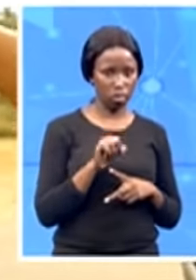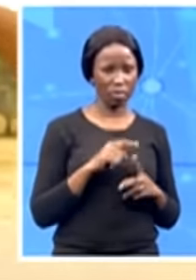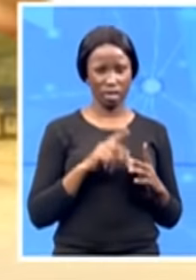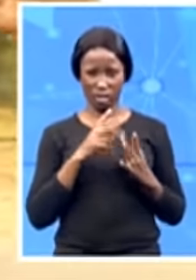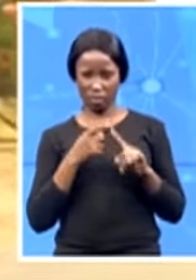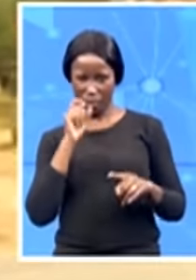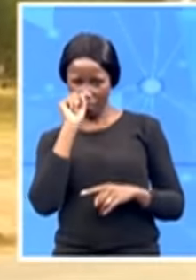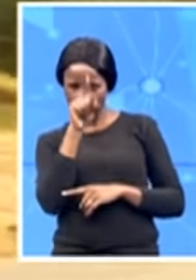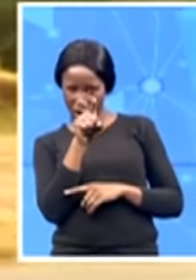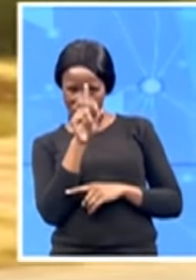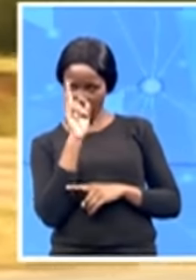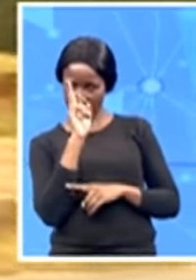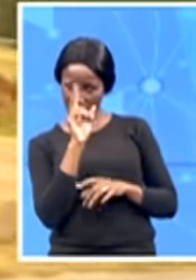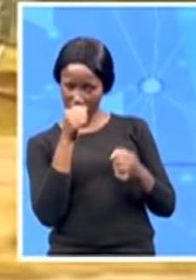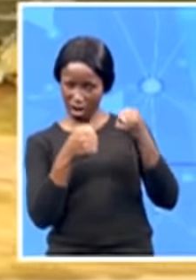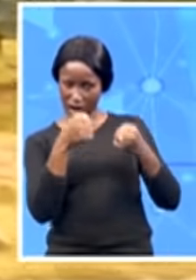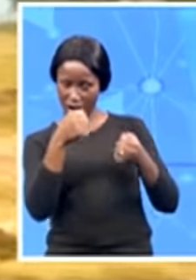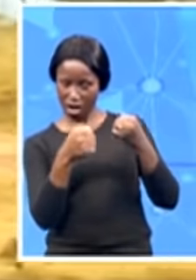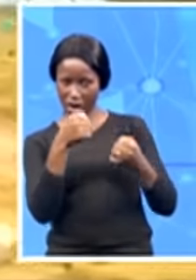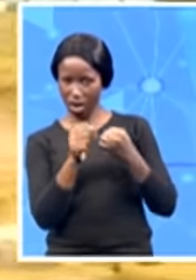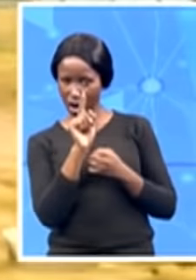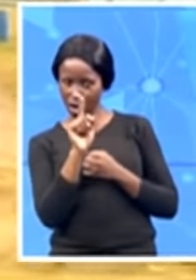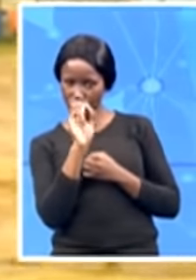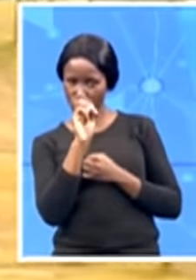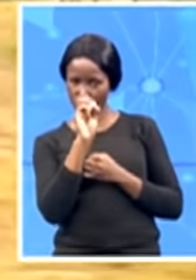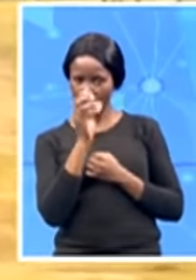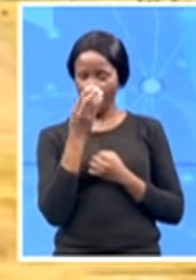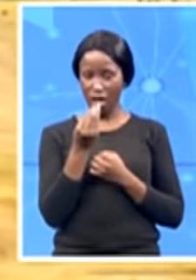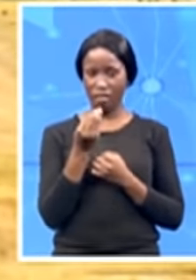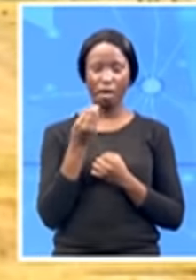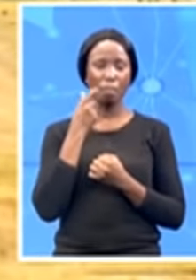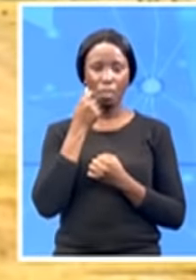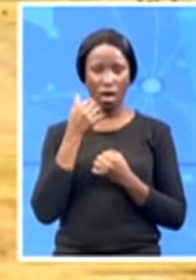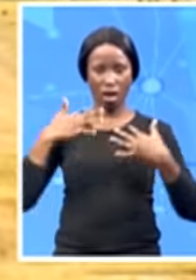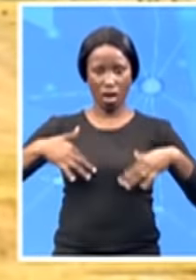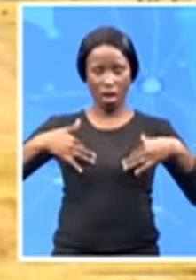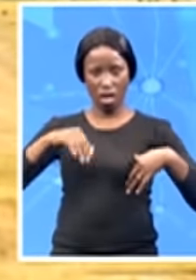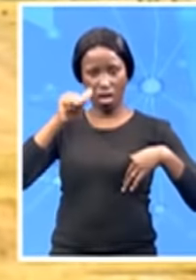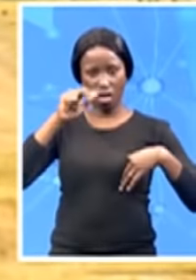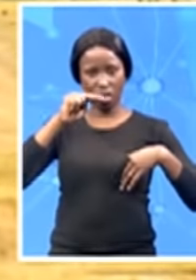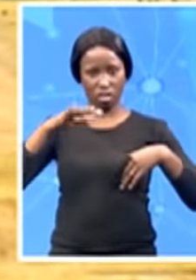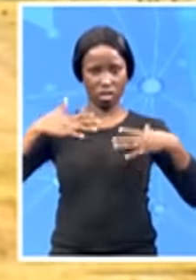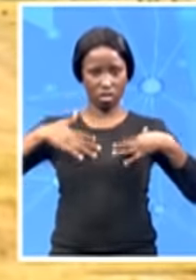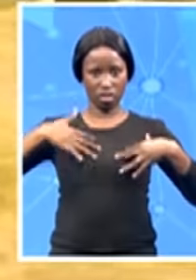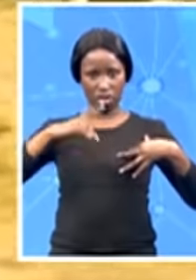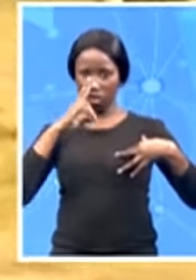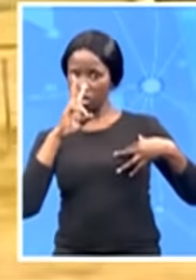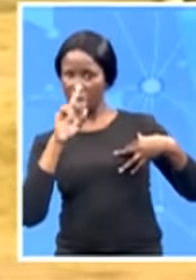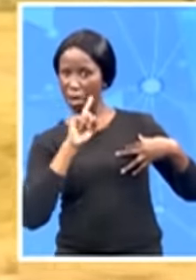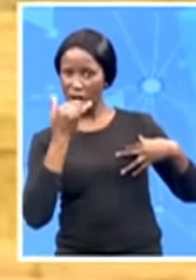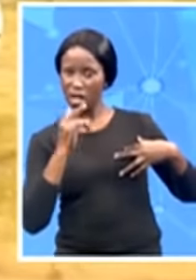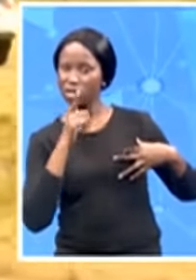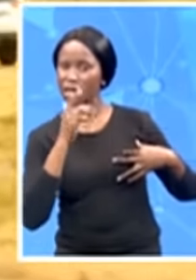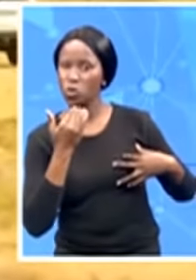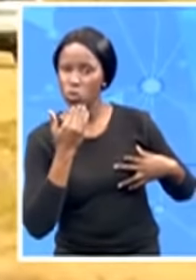a few gentlemen wearing ANC T-shirts. At this point, we can't tell who they are. Yesterday, we know that the ward councillor